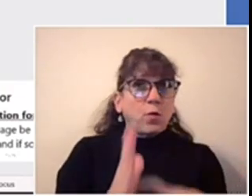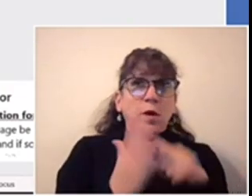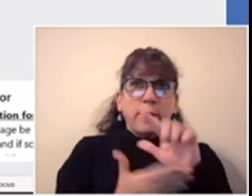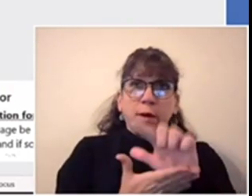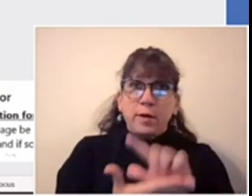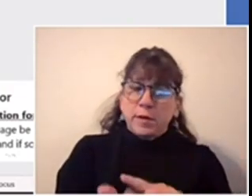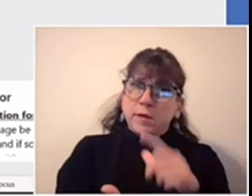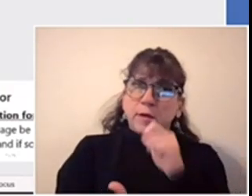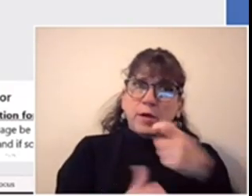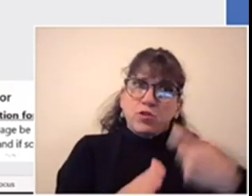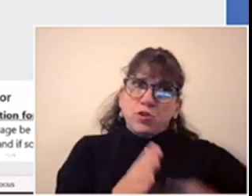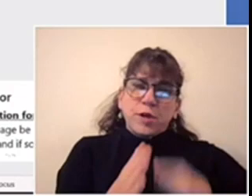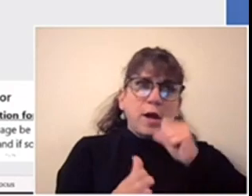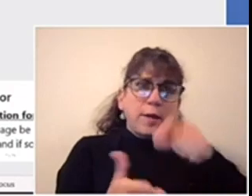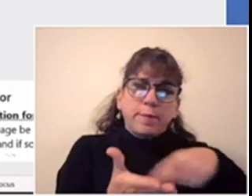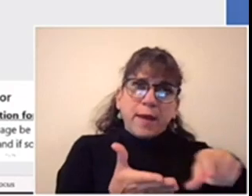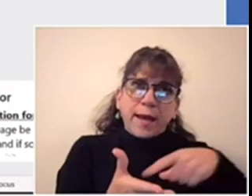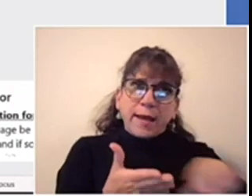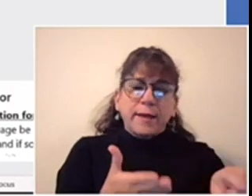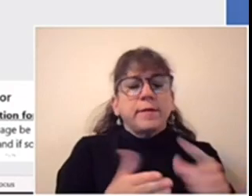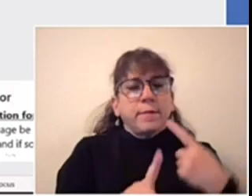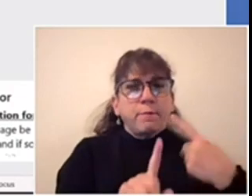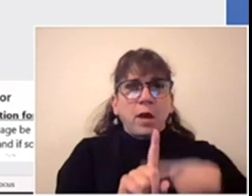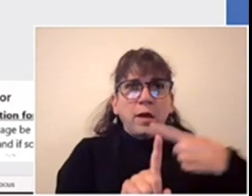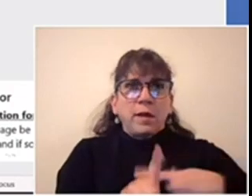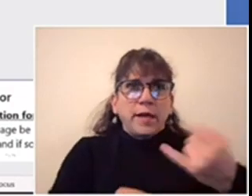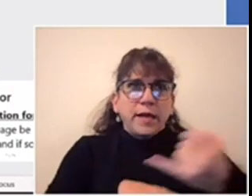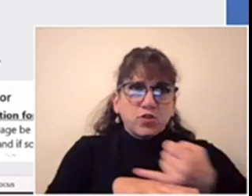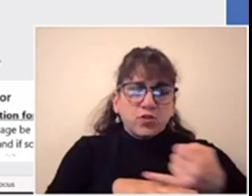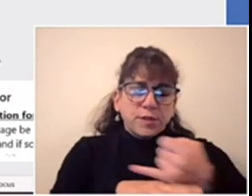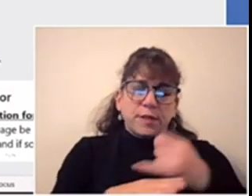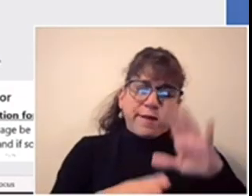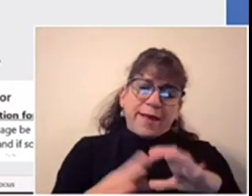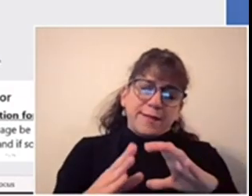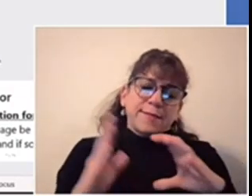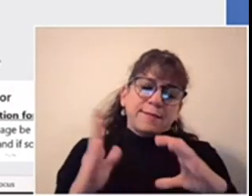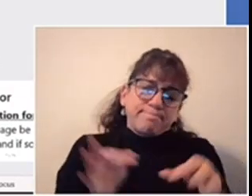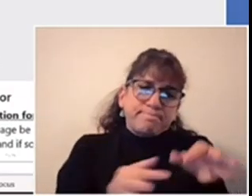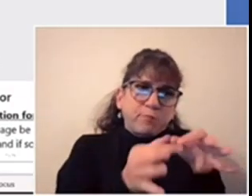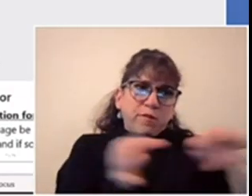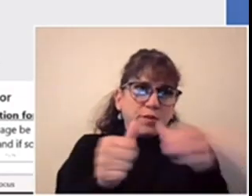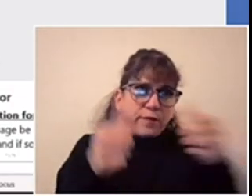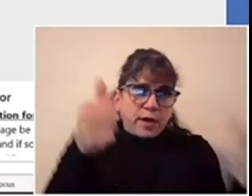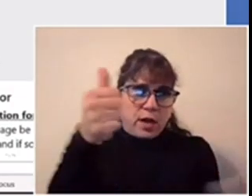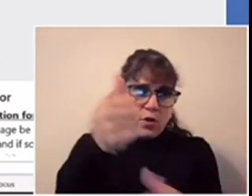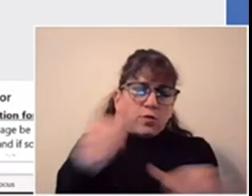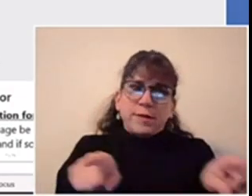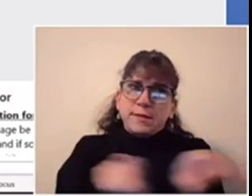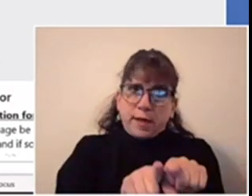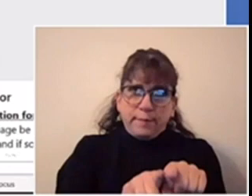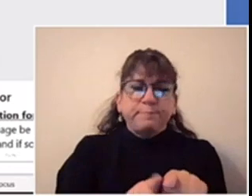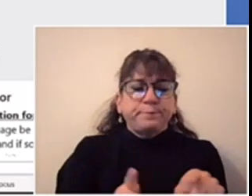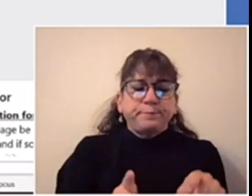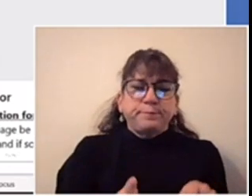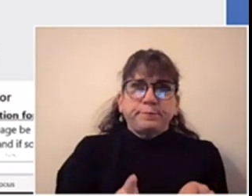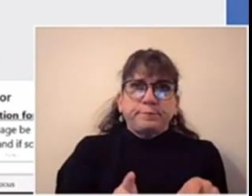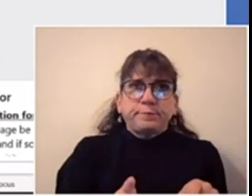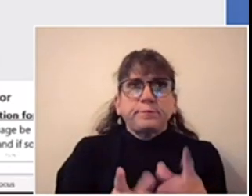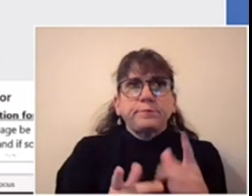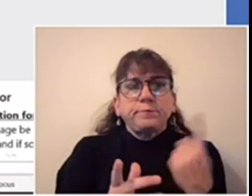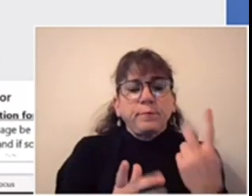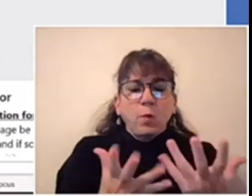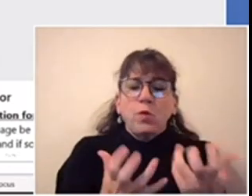not charging unpaid monthly interest, which is a provision found under the SAVE plan. We wanted something